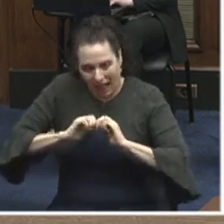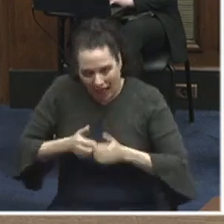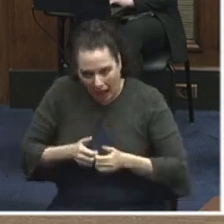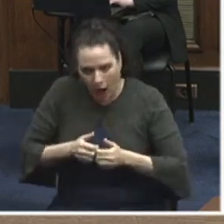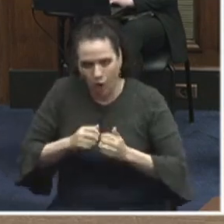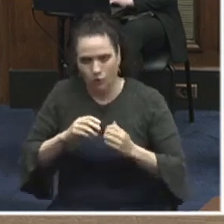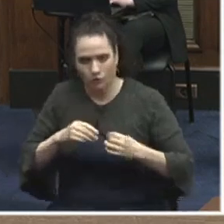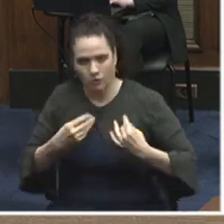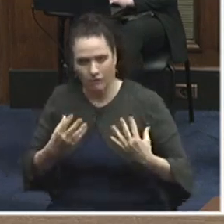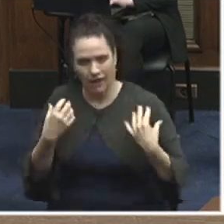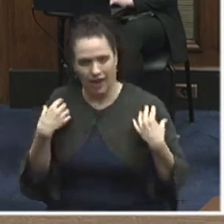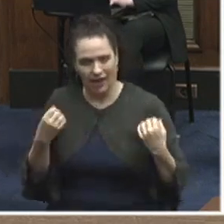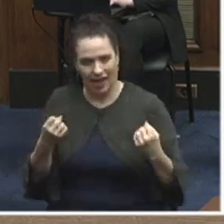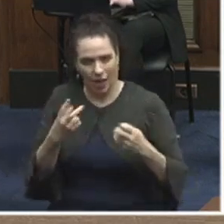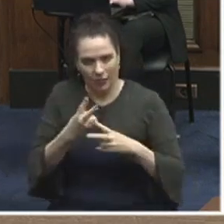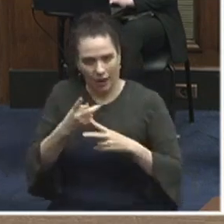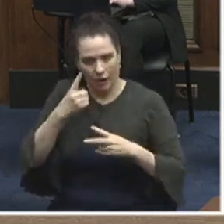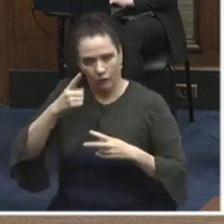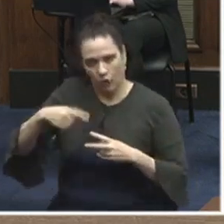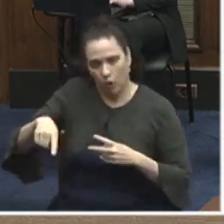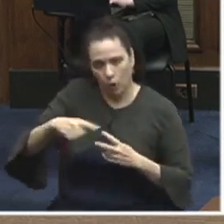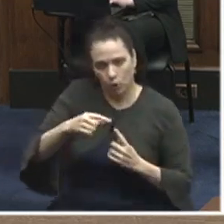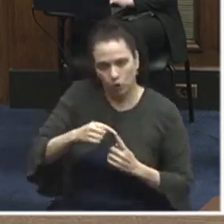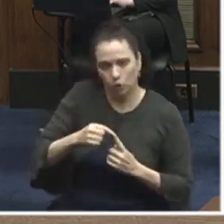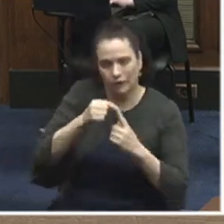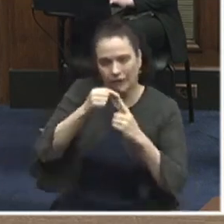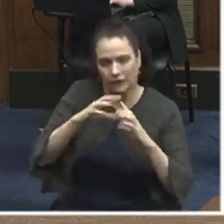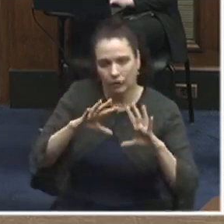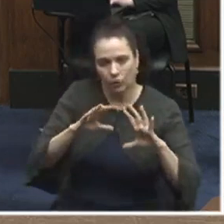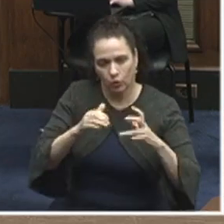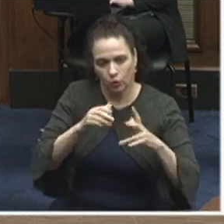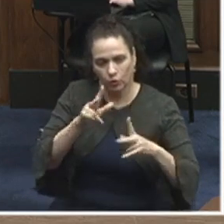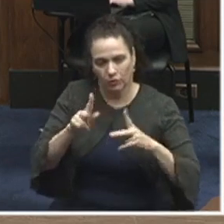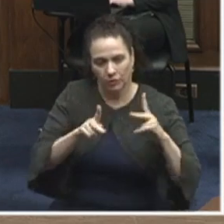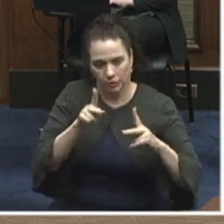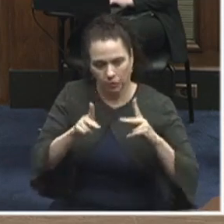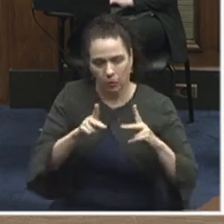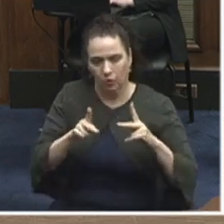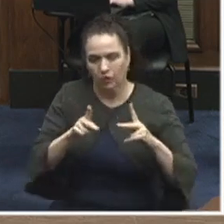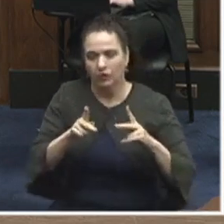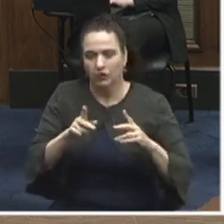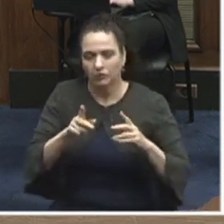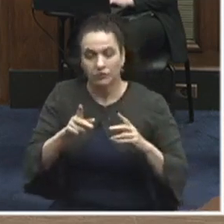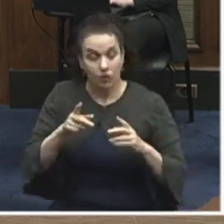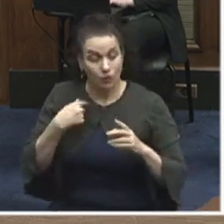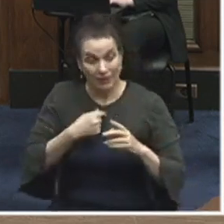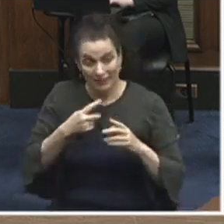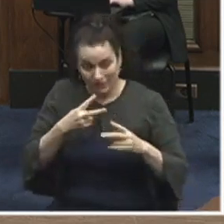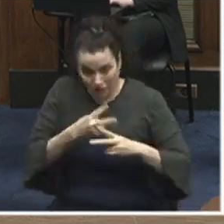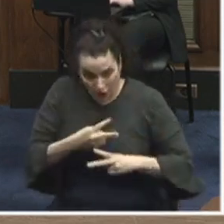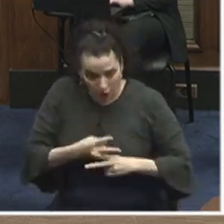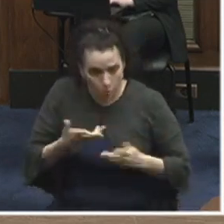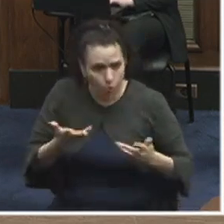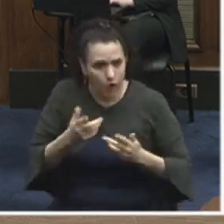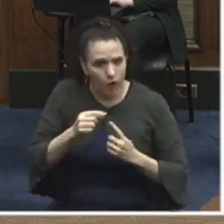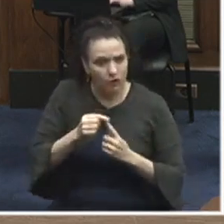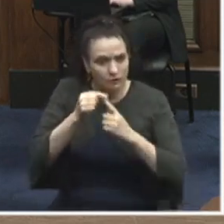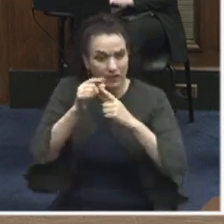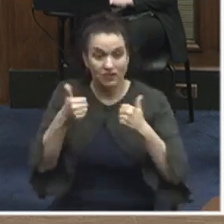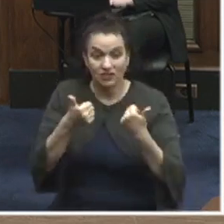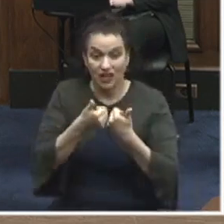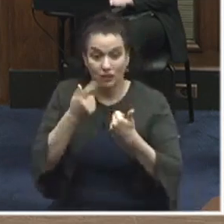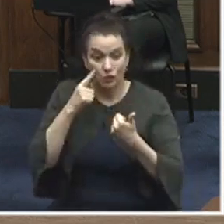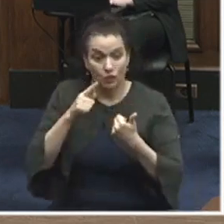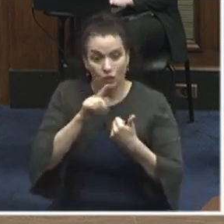marginalized populations, and so we need to be aware of what the unique challenges are in those populations, and I